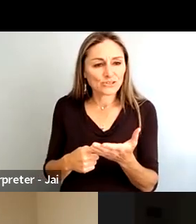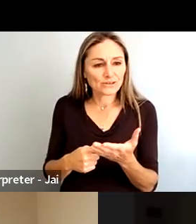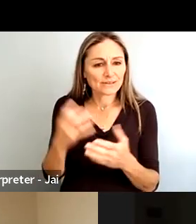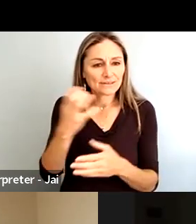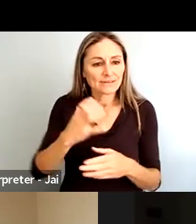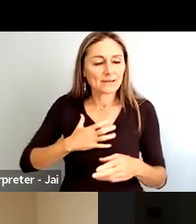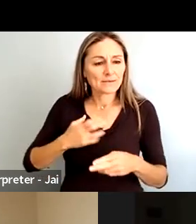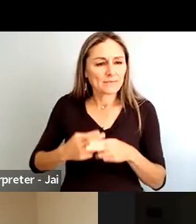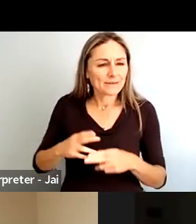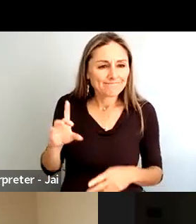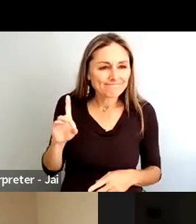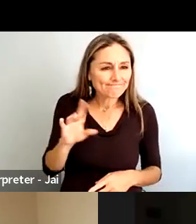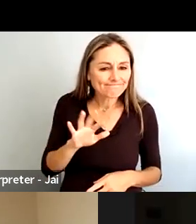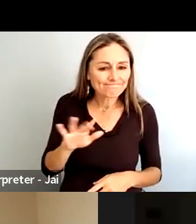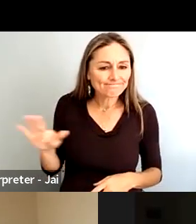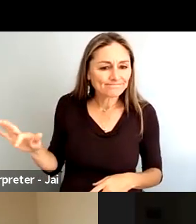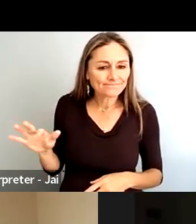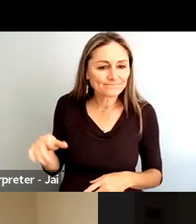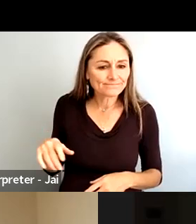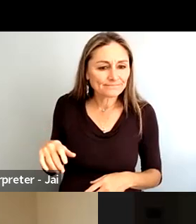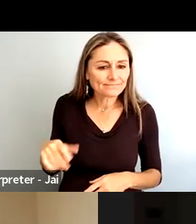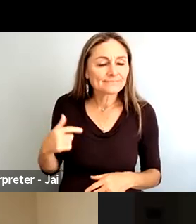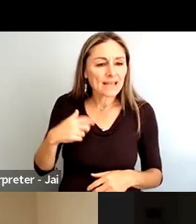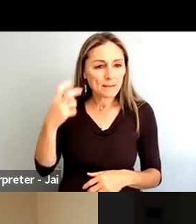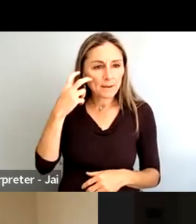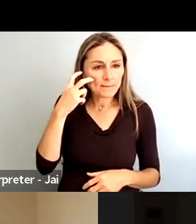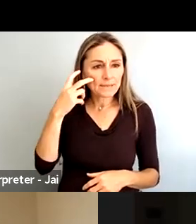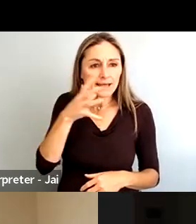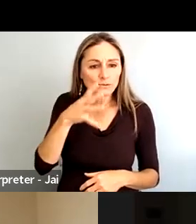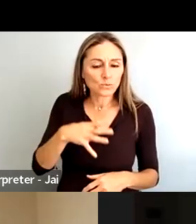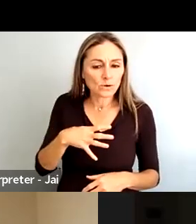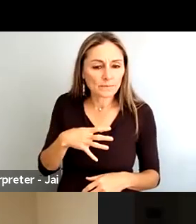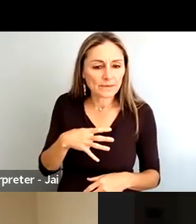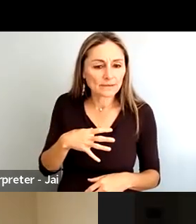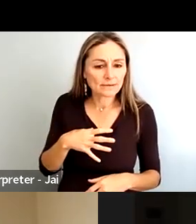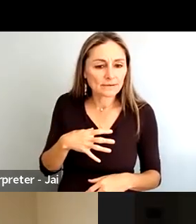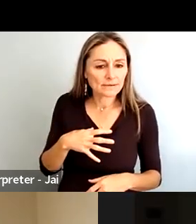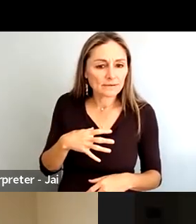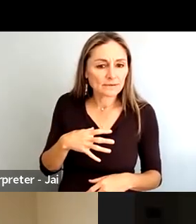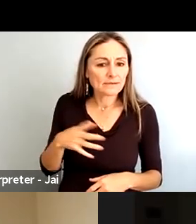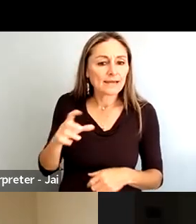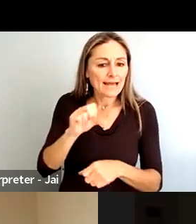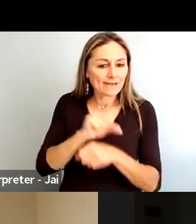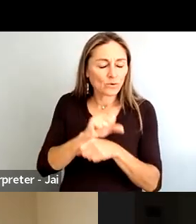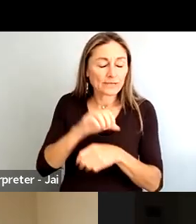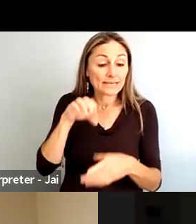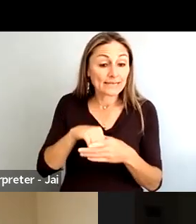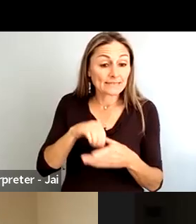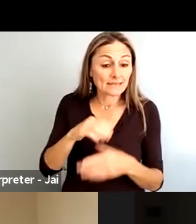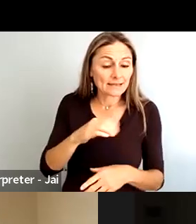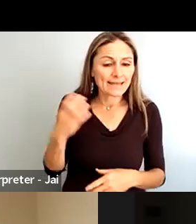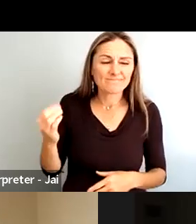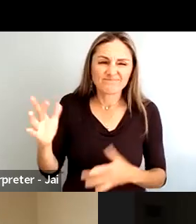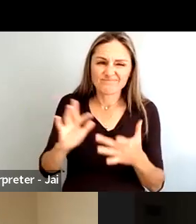is Doris. I'm a blind woman. I have worked both inside and out of